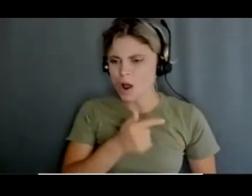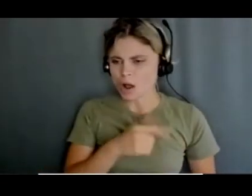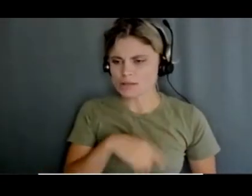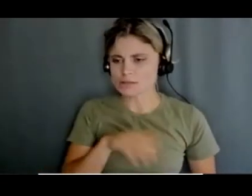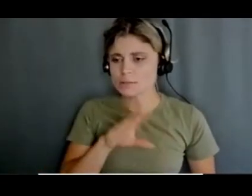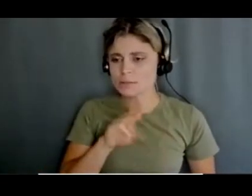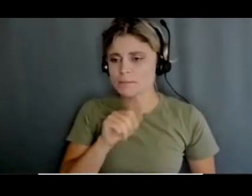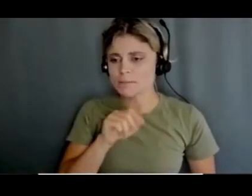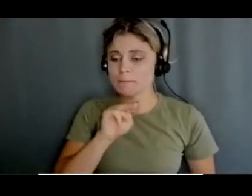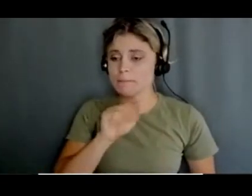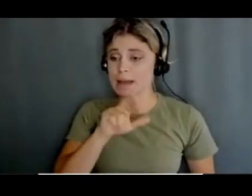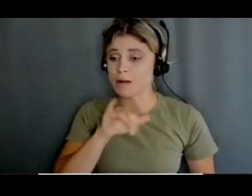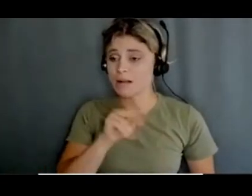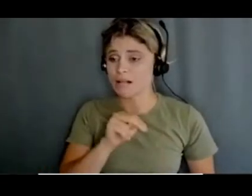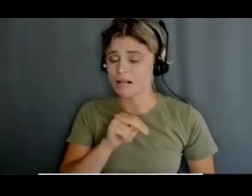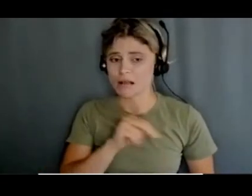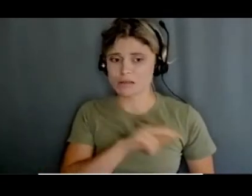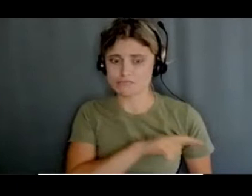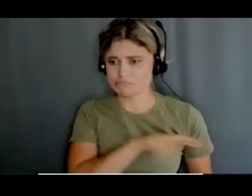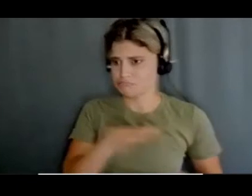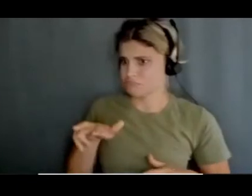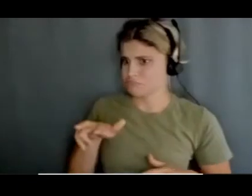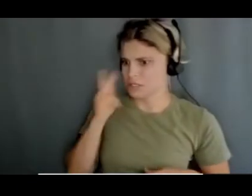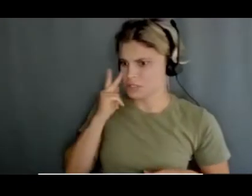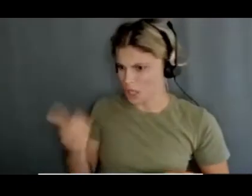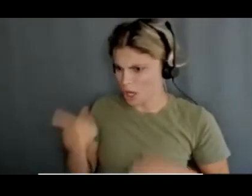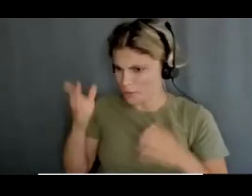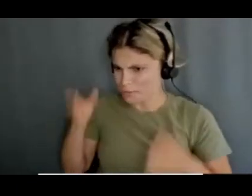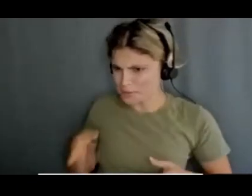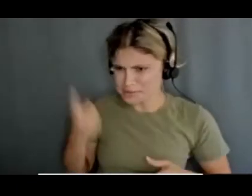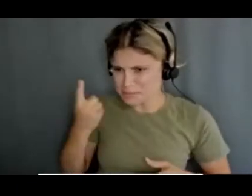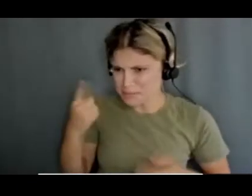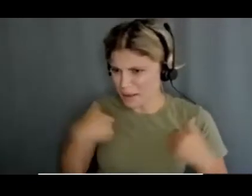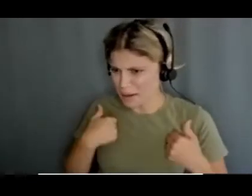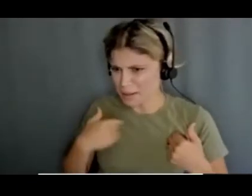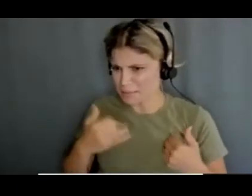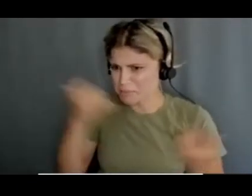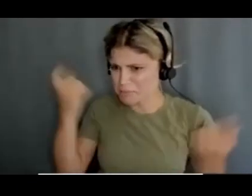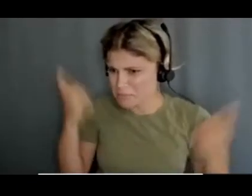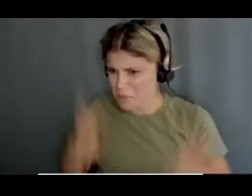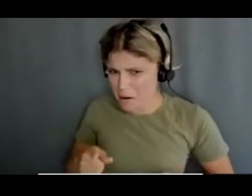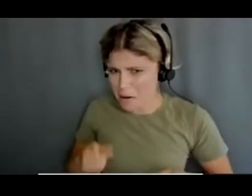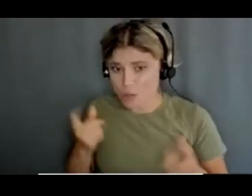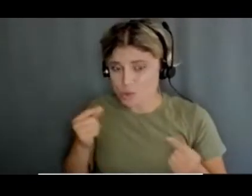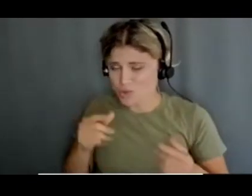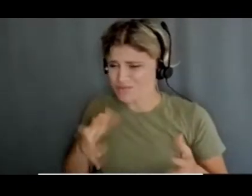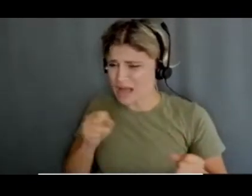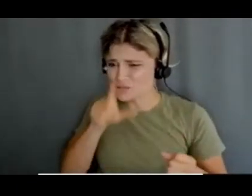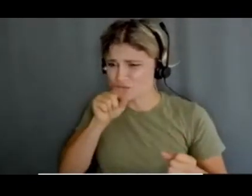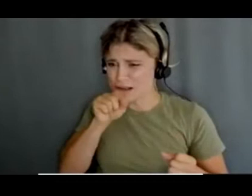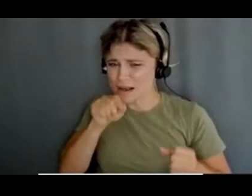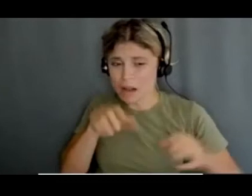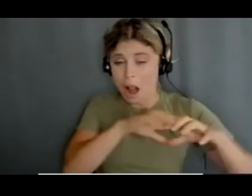below. Someone was in trouble. Quickly, the chicken dove into the dark pool. August